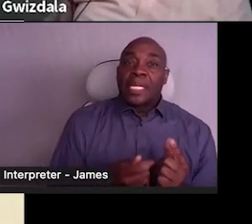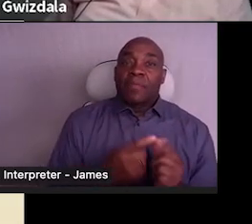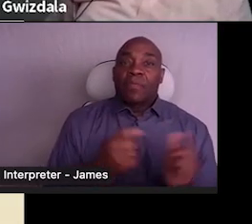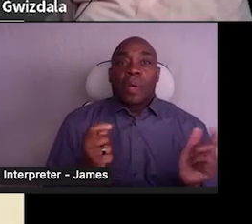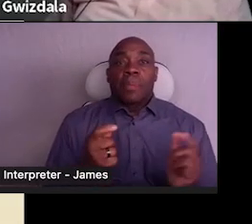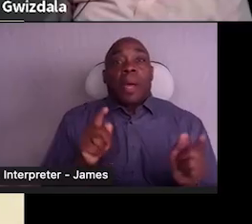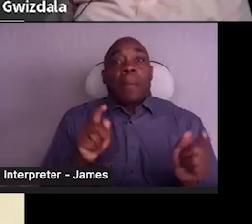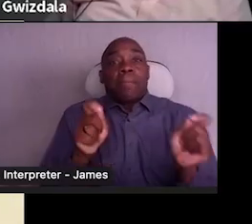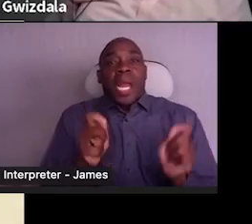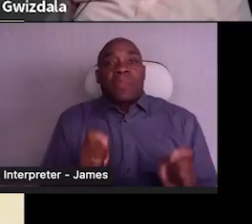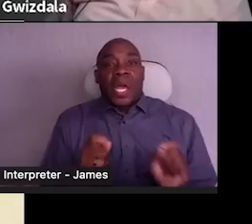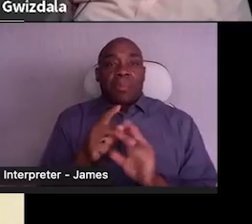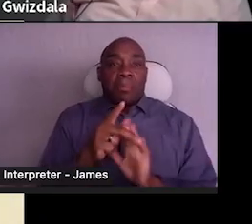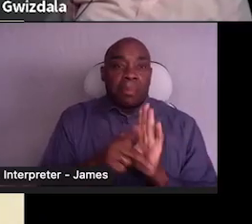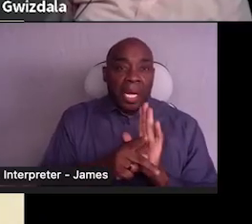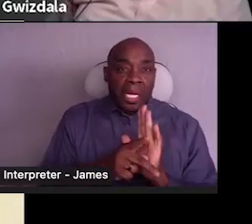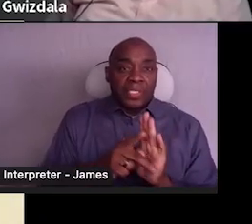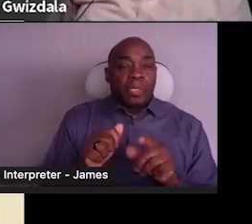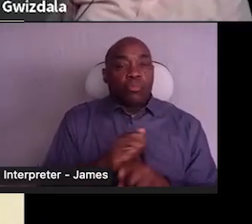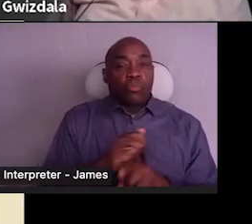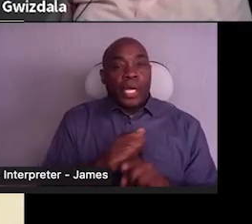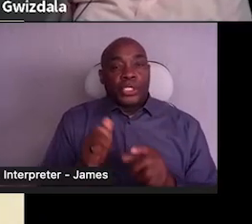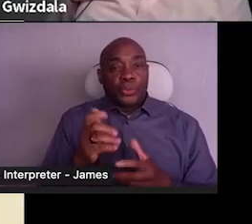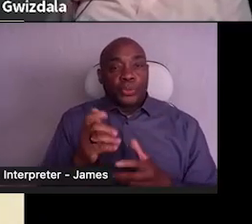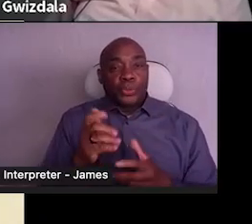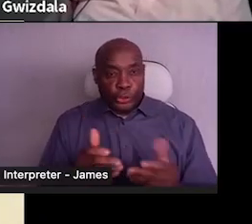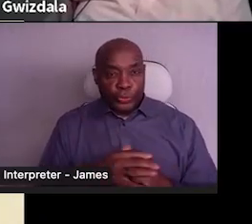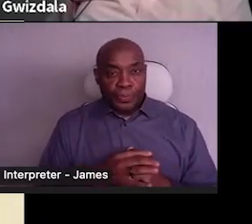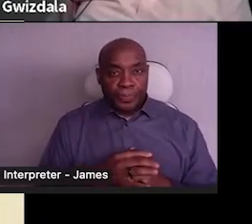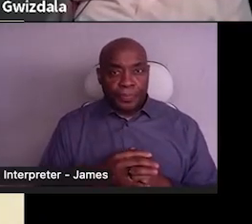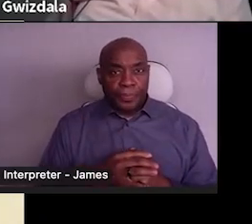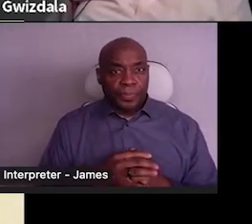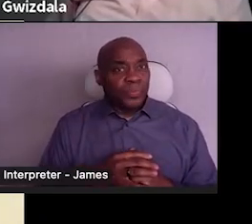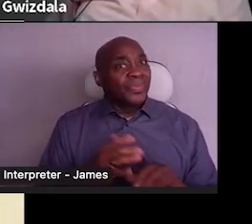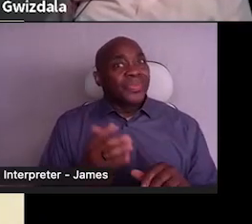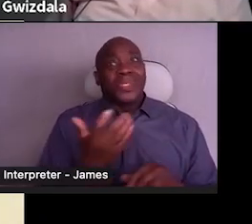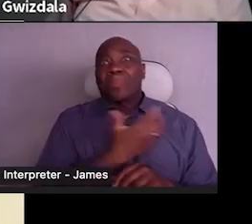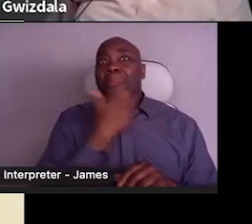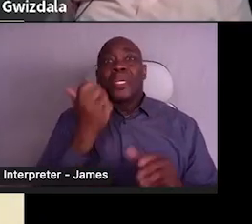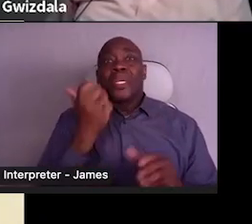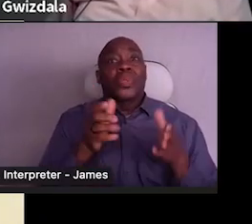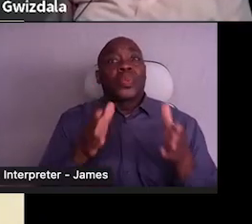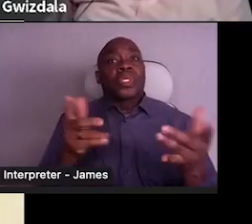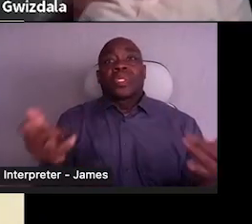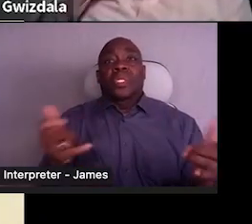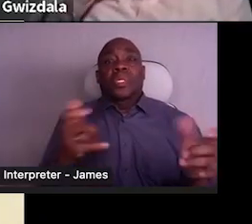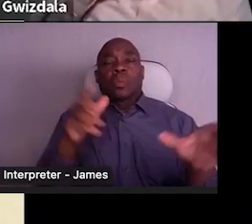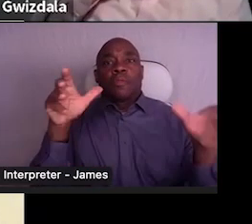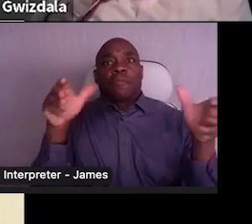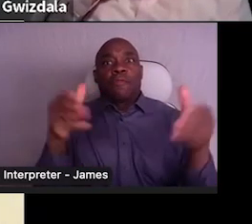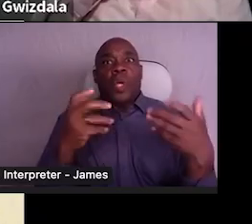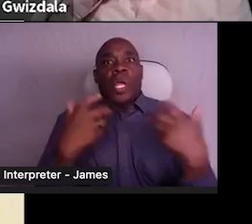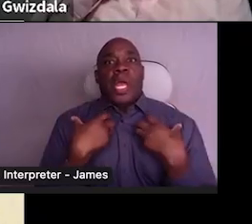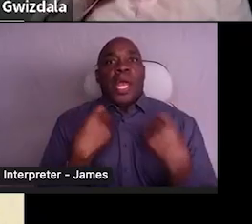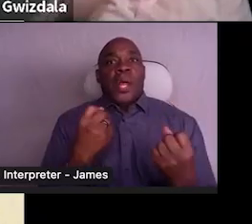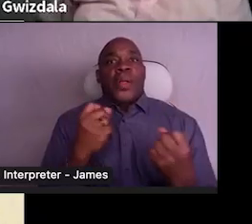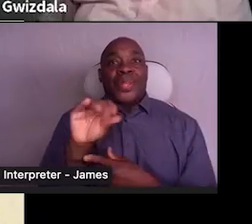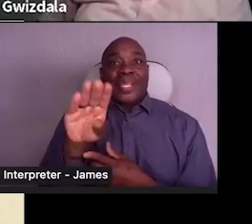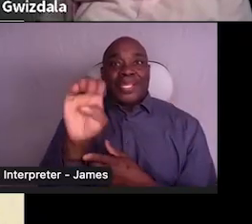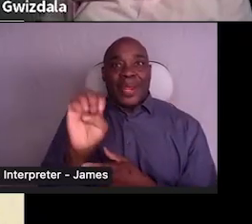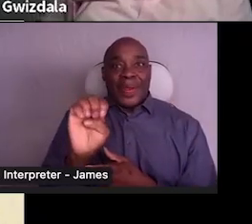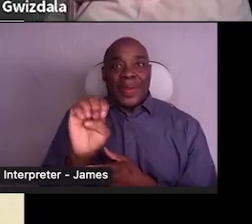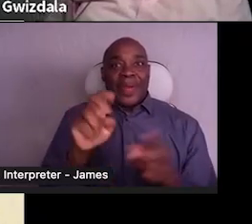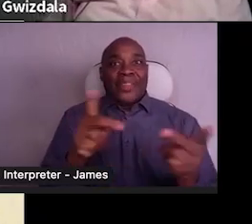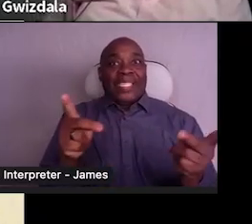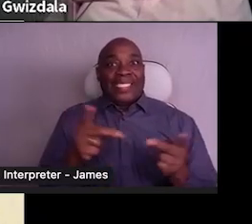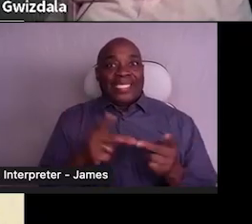and we're going to focus now a little bit upon healthcare facilities. One of the best ways to determine whether a dog can be allowed